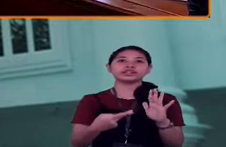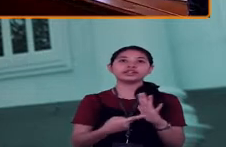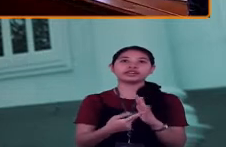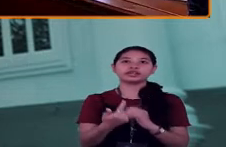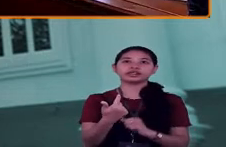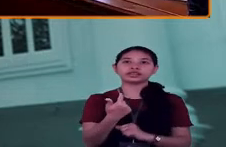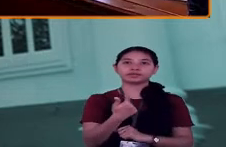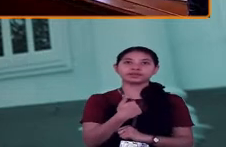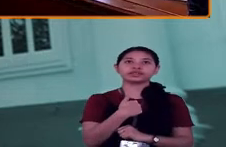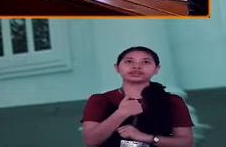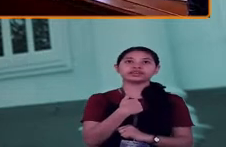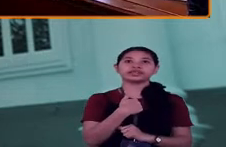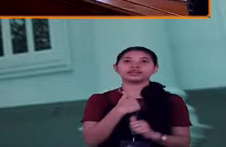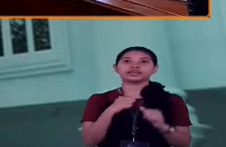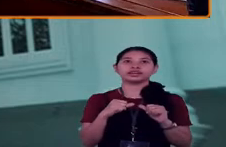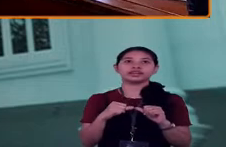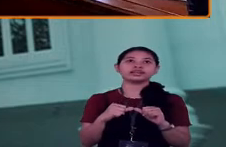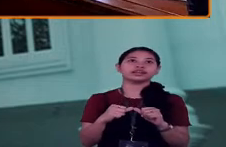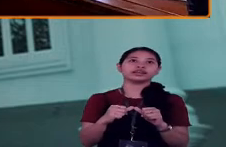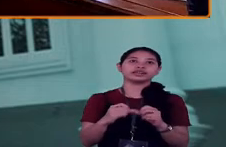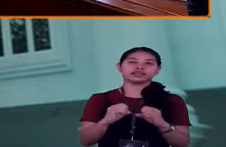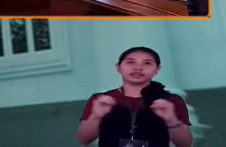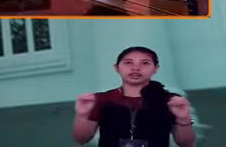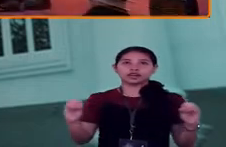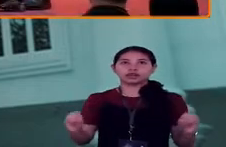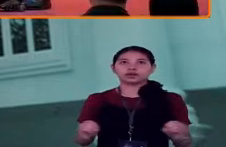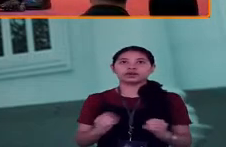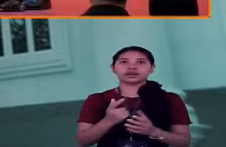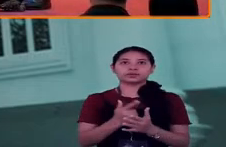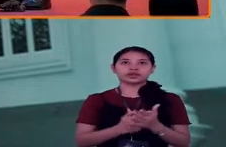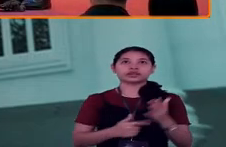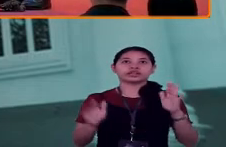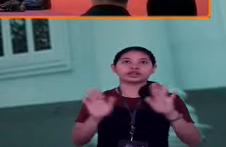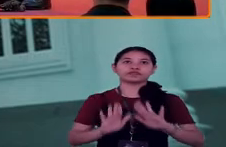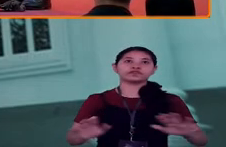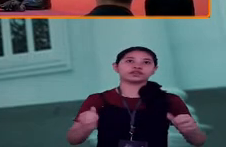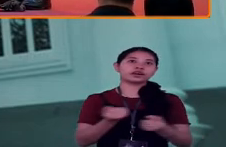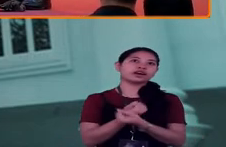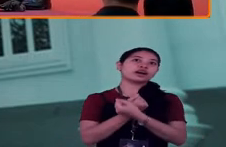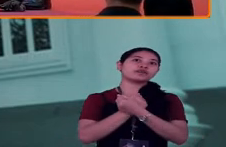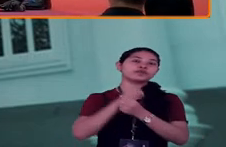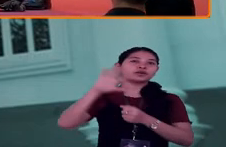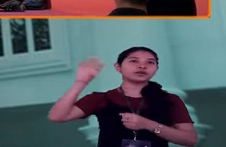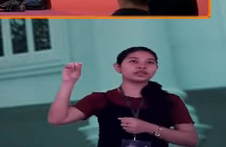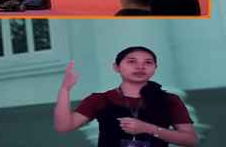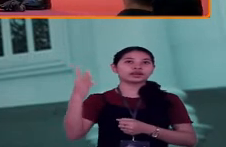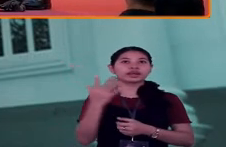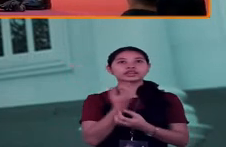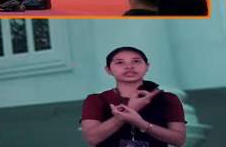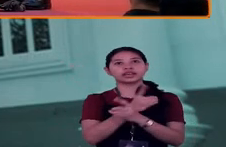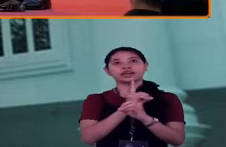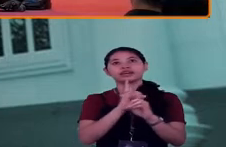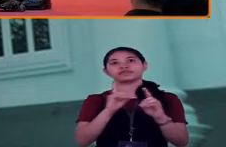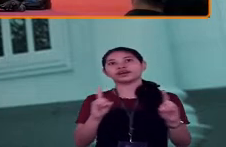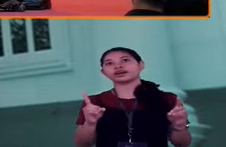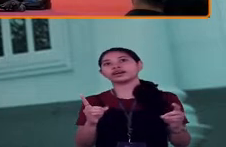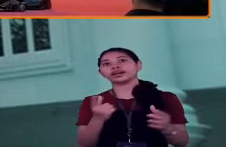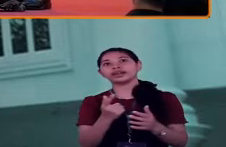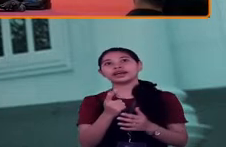whosoever meaneth me. On the last verse, please. Oh, what wonderful love, oh, what